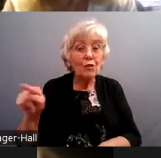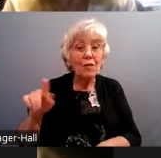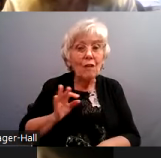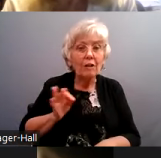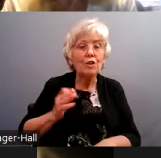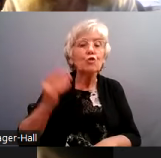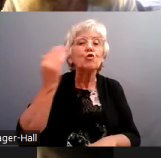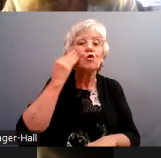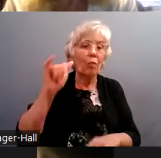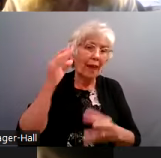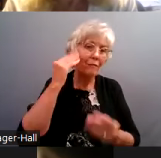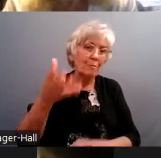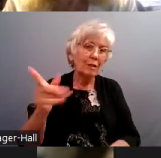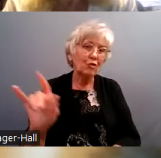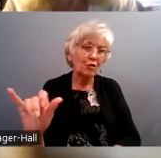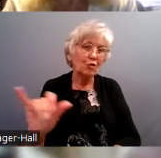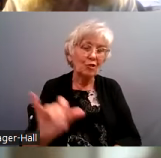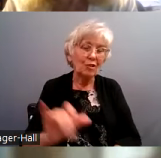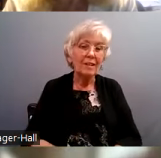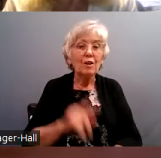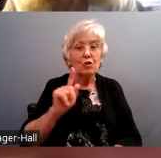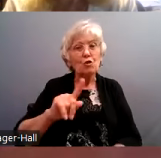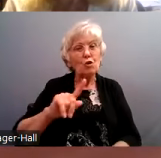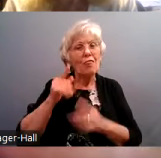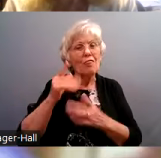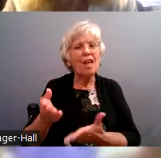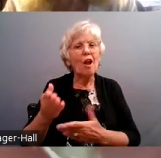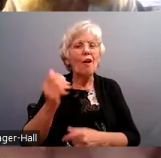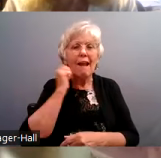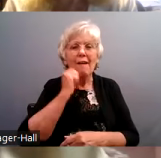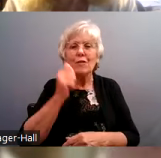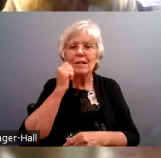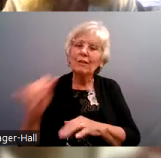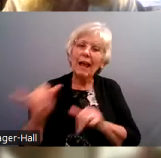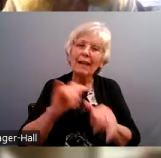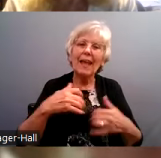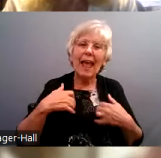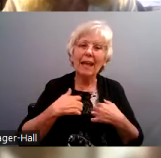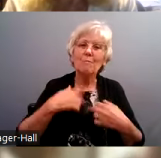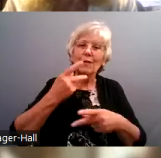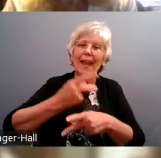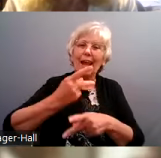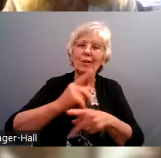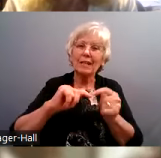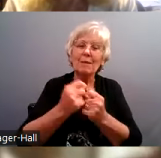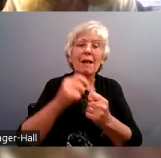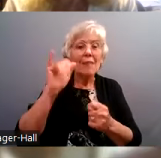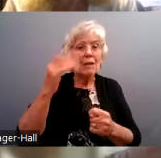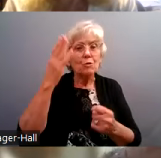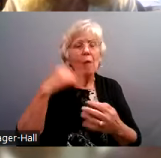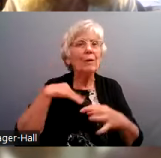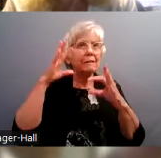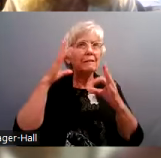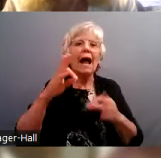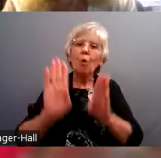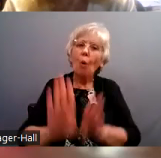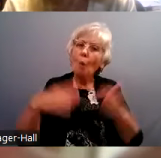because you guys are there every day, just like the animal care team. So, so that's why we opened it up to all the volunteers as